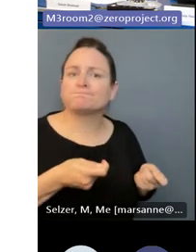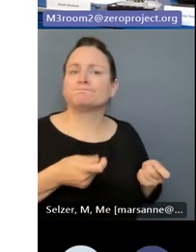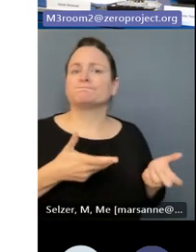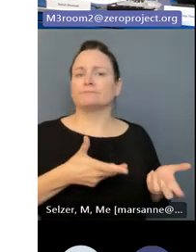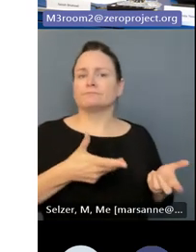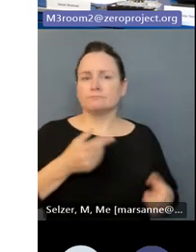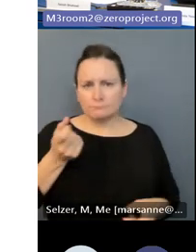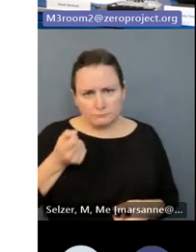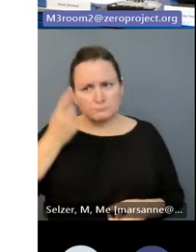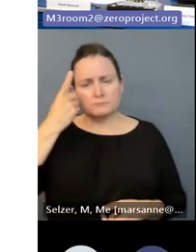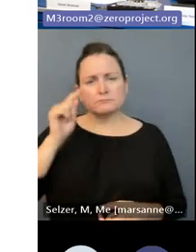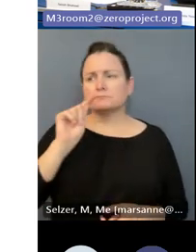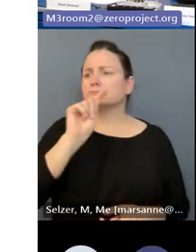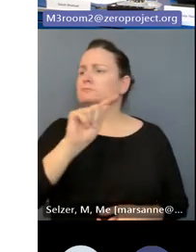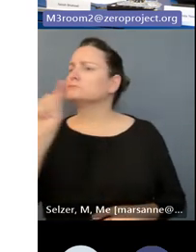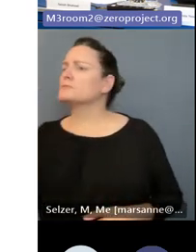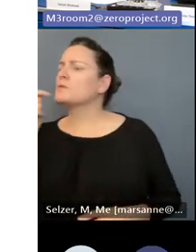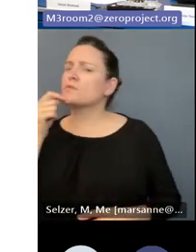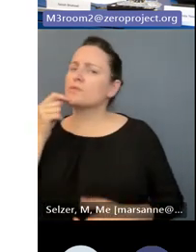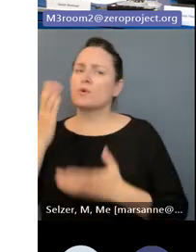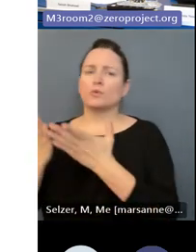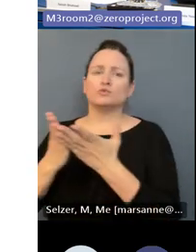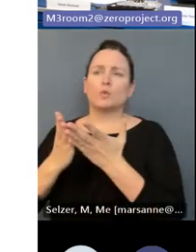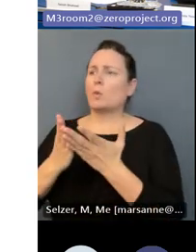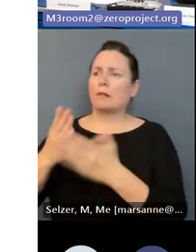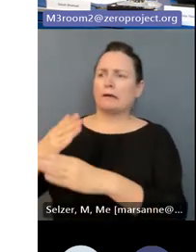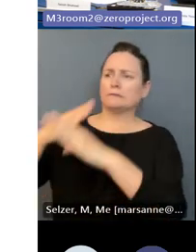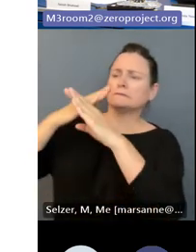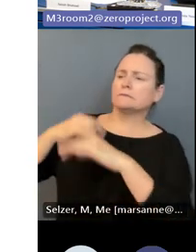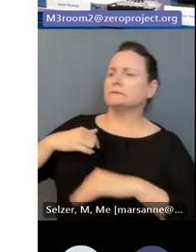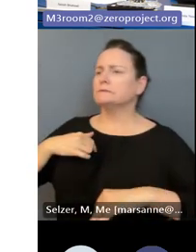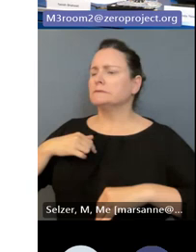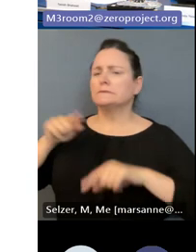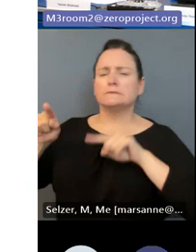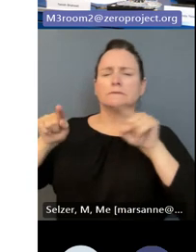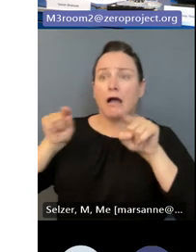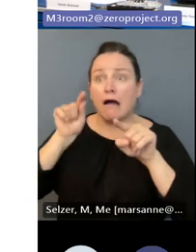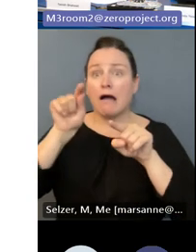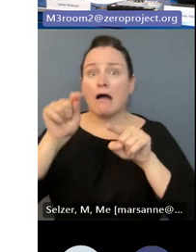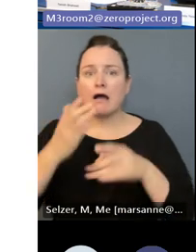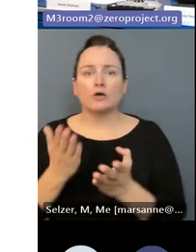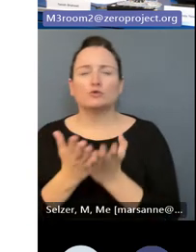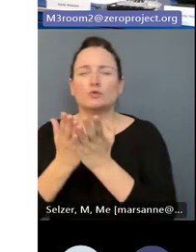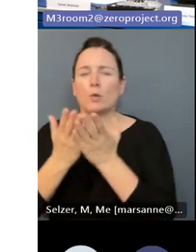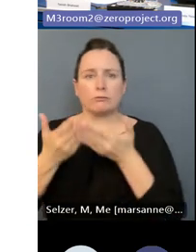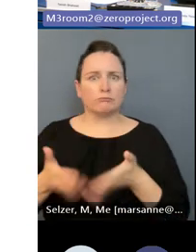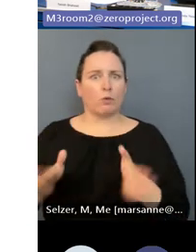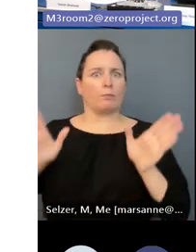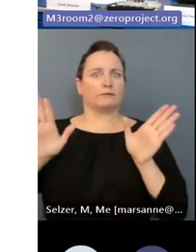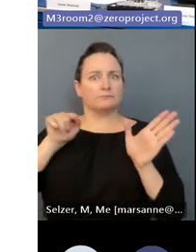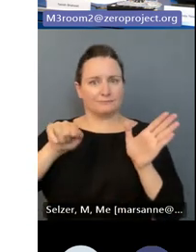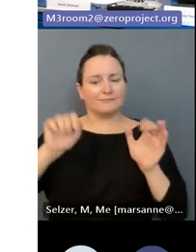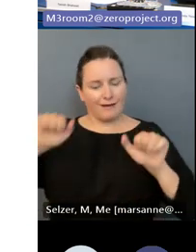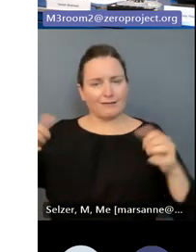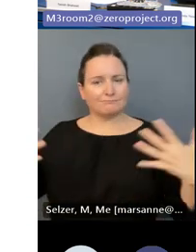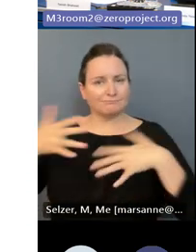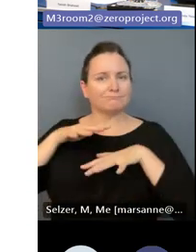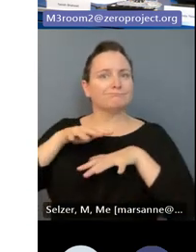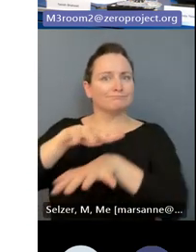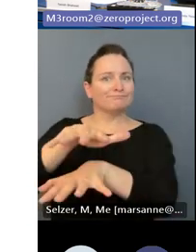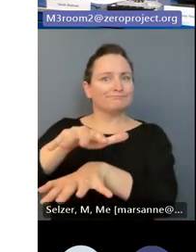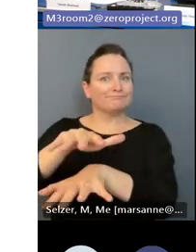inclusive schools, and many more. And how do we do that? We help connect parents with inclusive schools. We